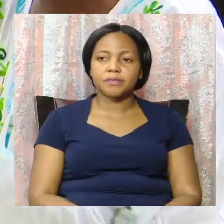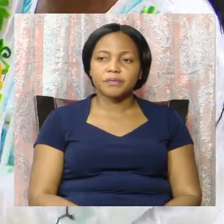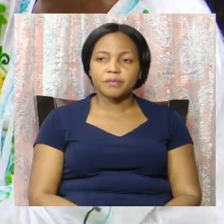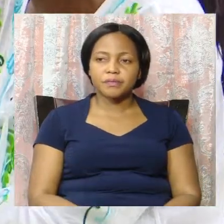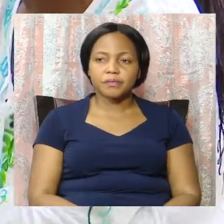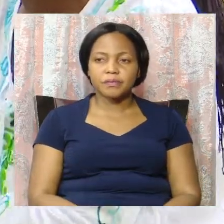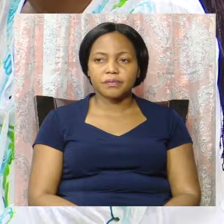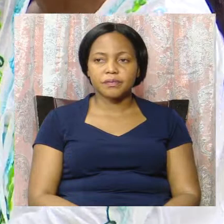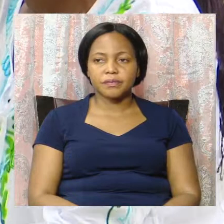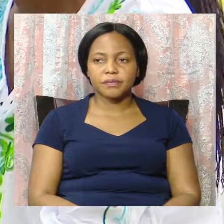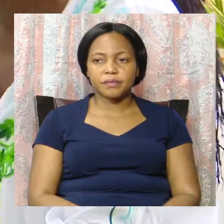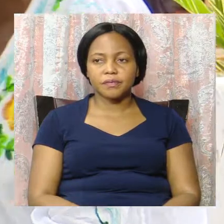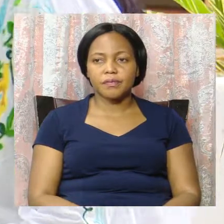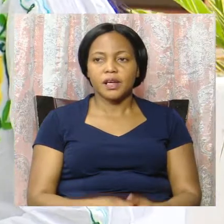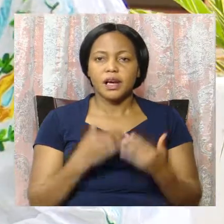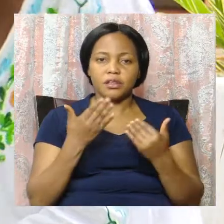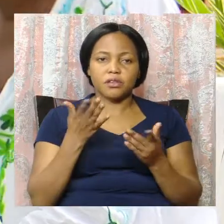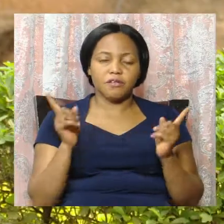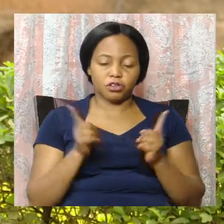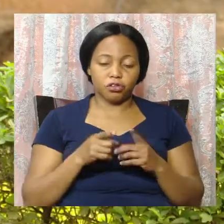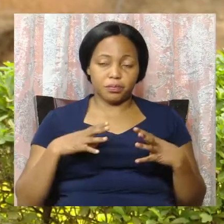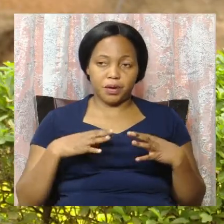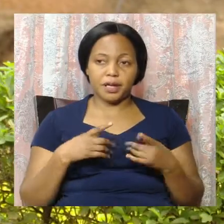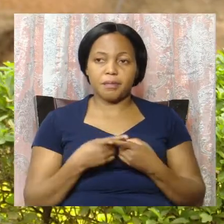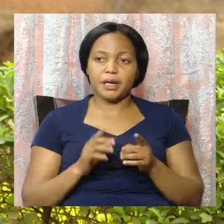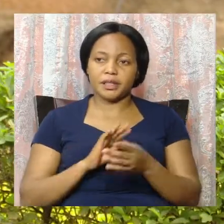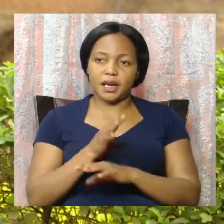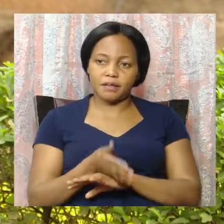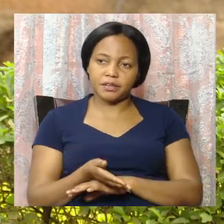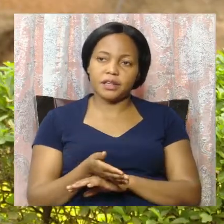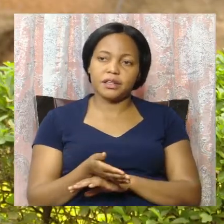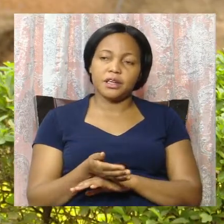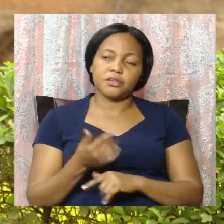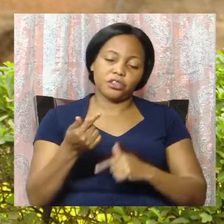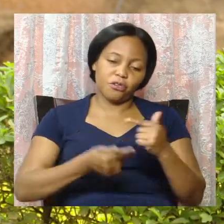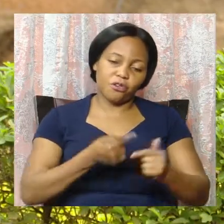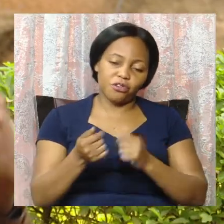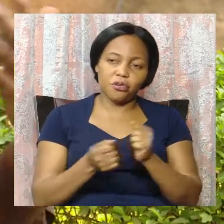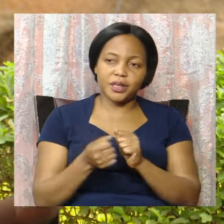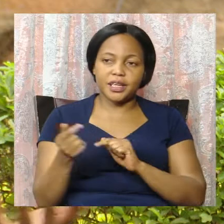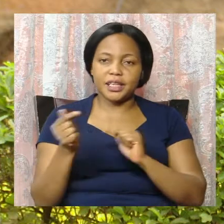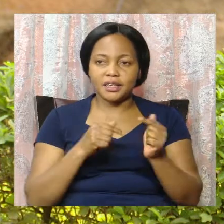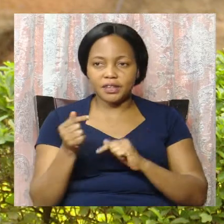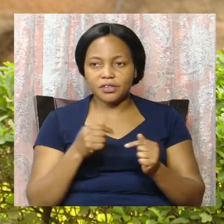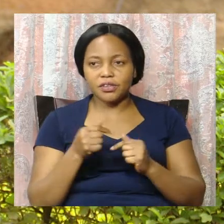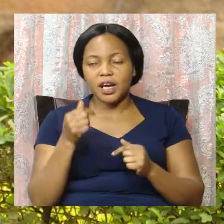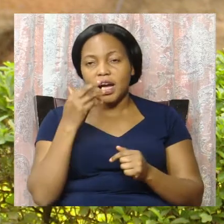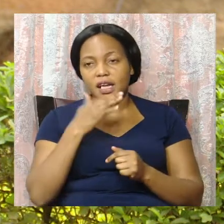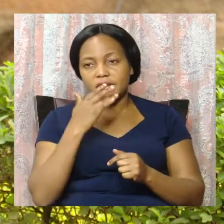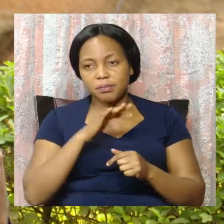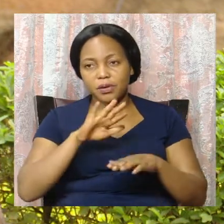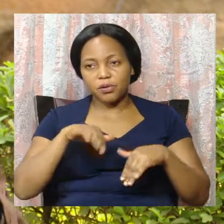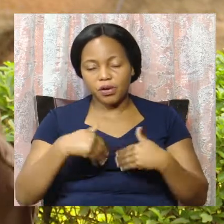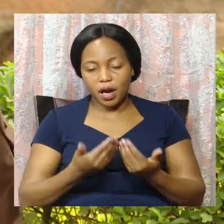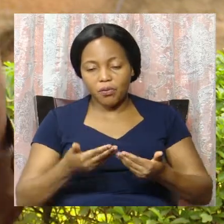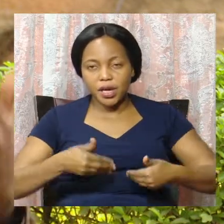which is where we are going now in the next session, Rakshi. Right now we are going to take a break, and after the break we shall continue the discussion and